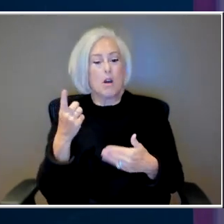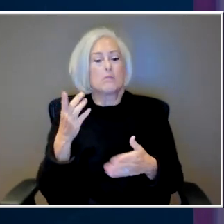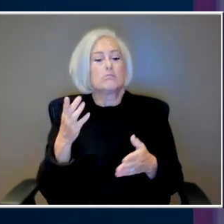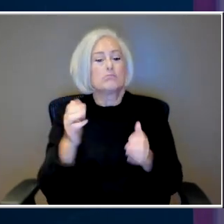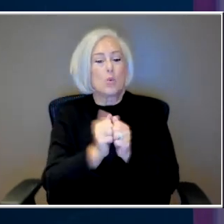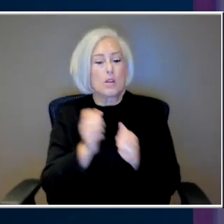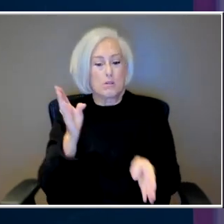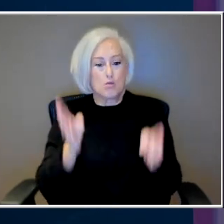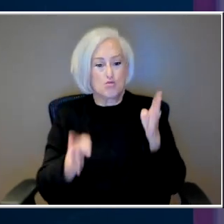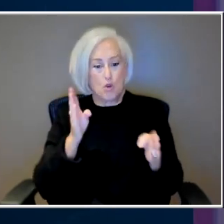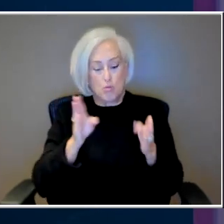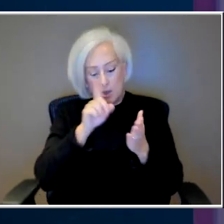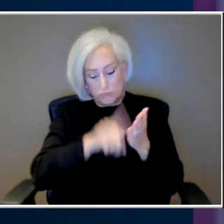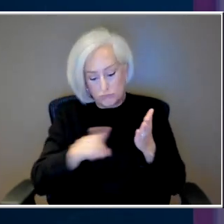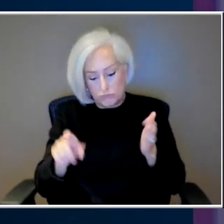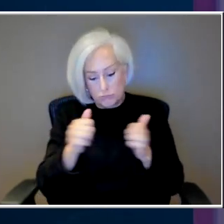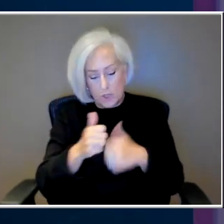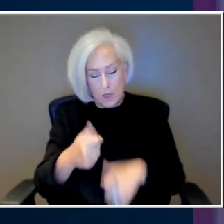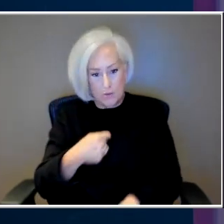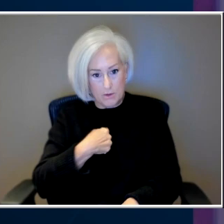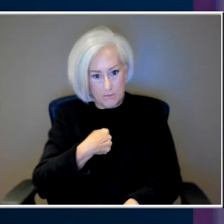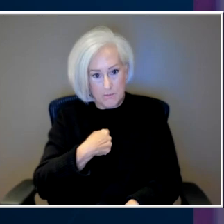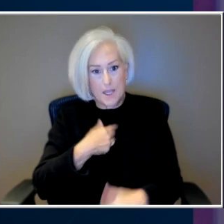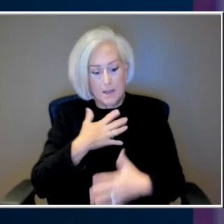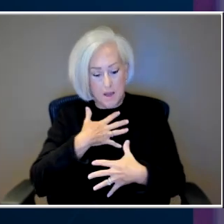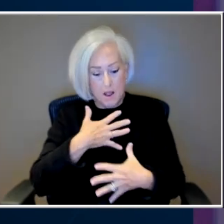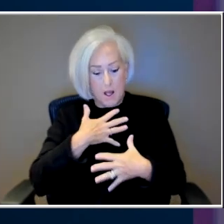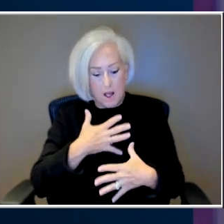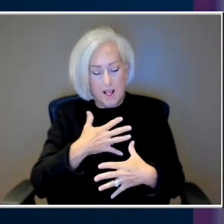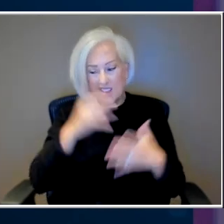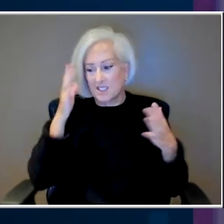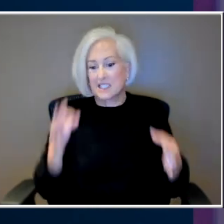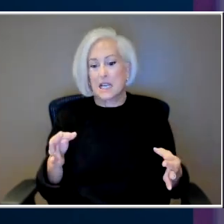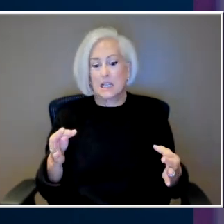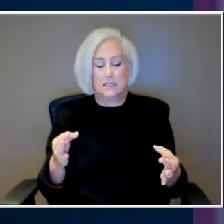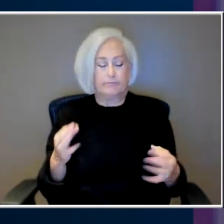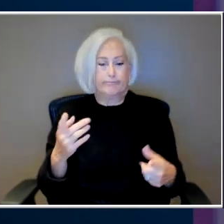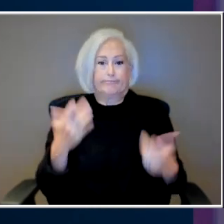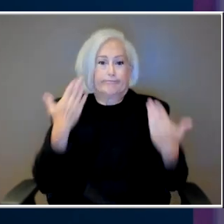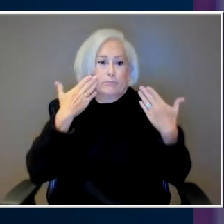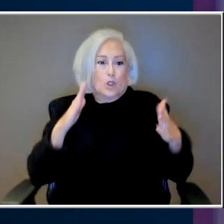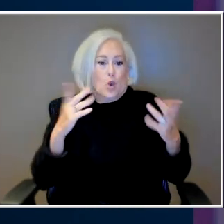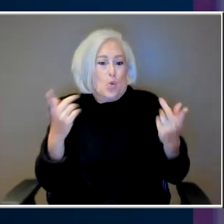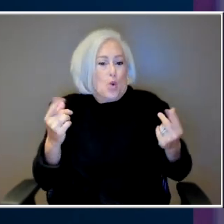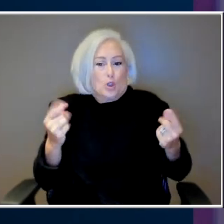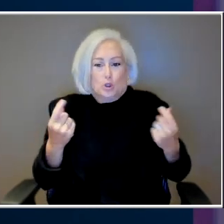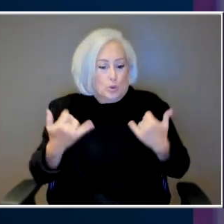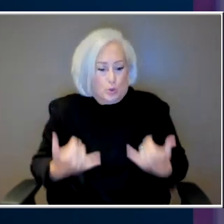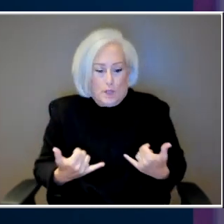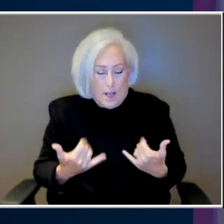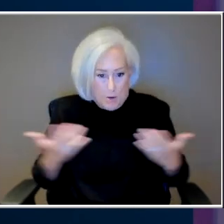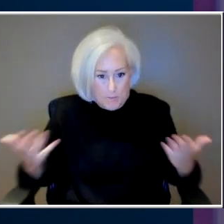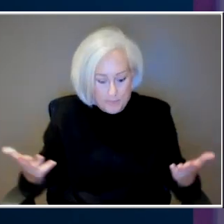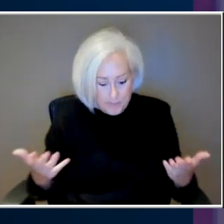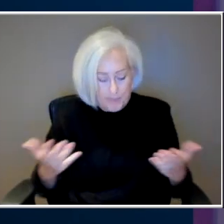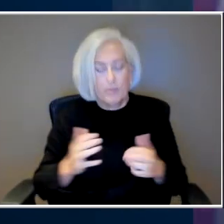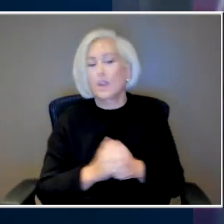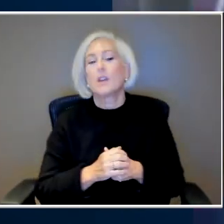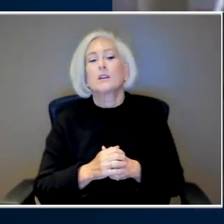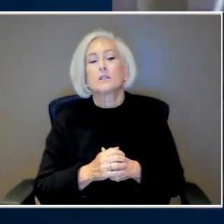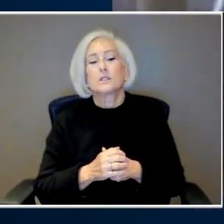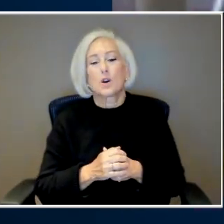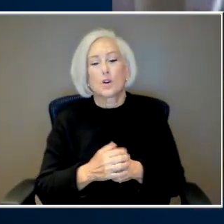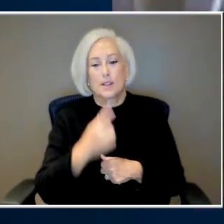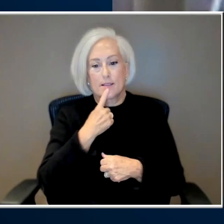decided that they were at the end of their capabilities. And they gave me an hour to talk to